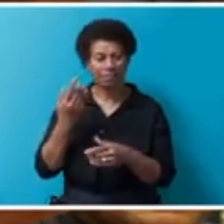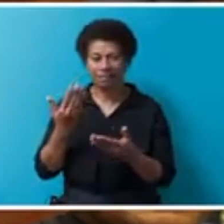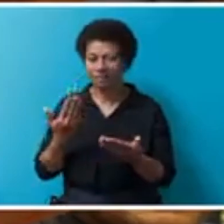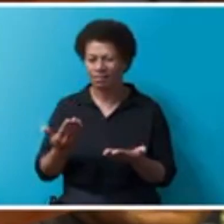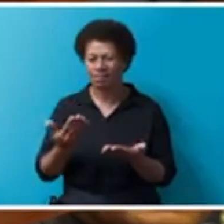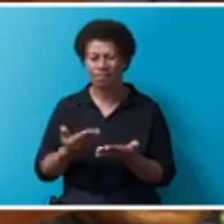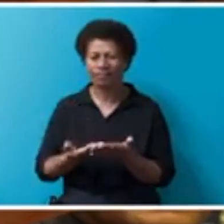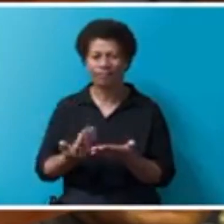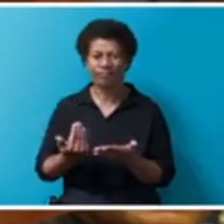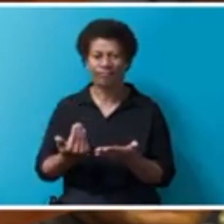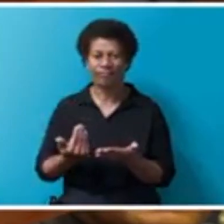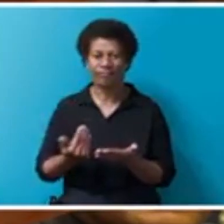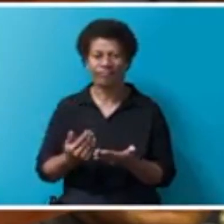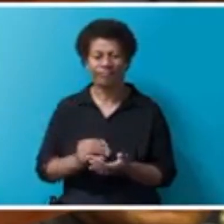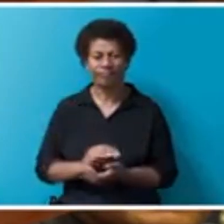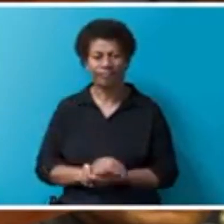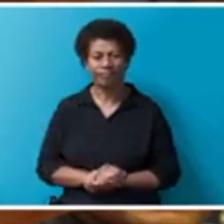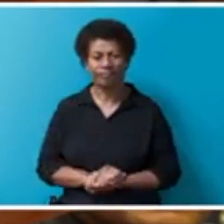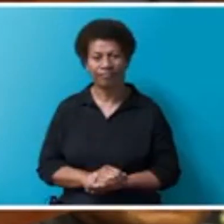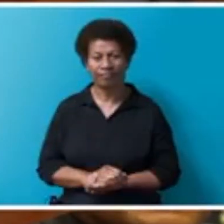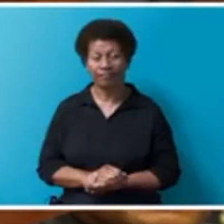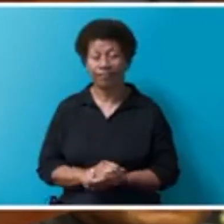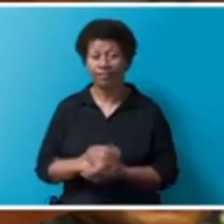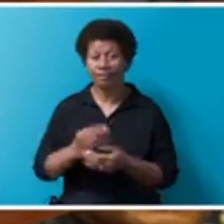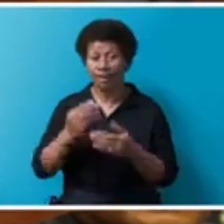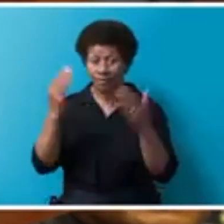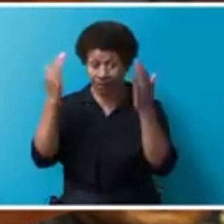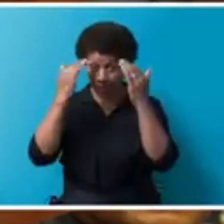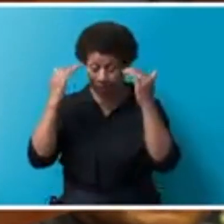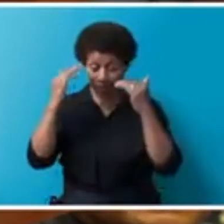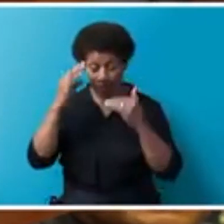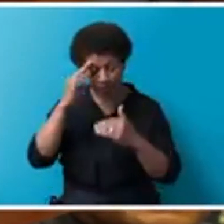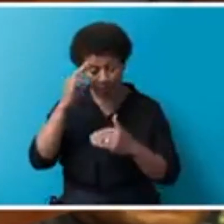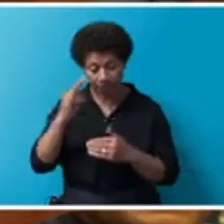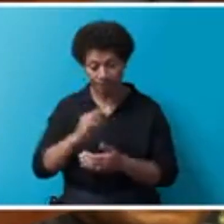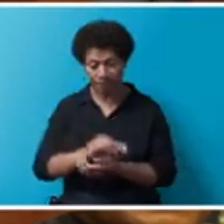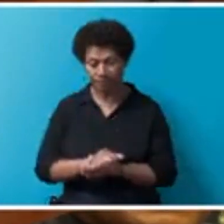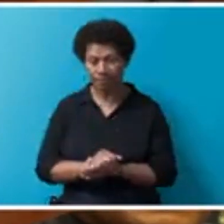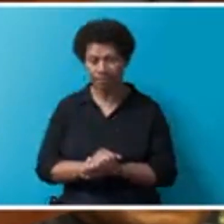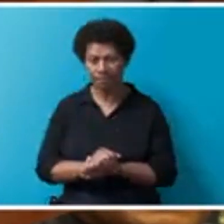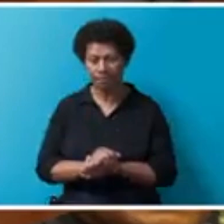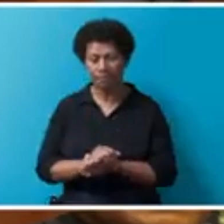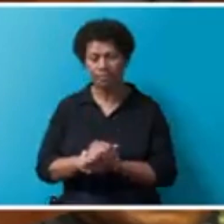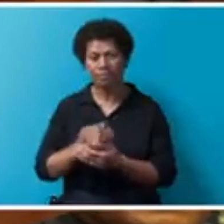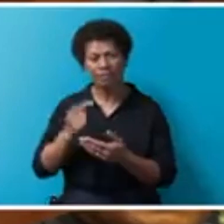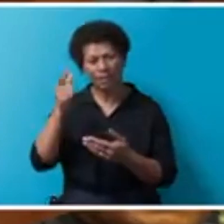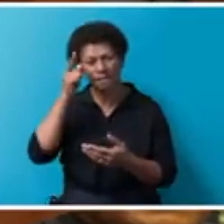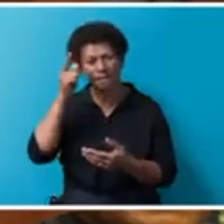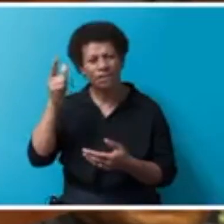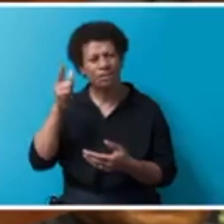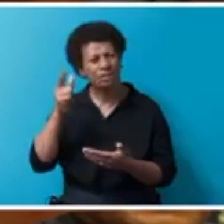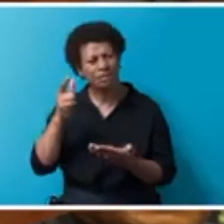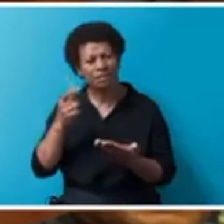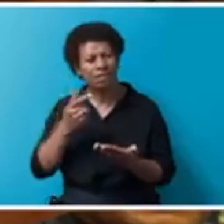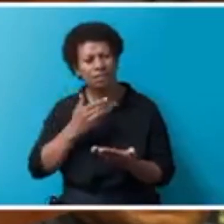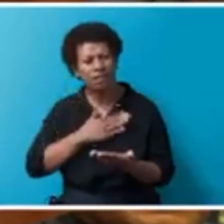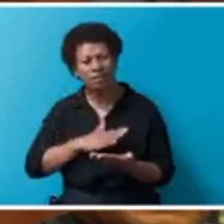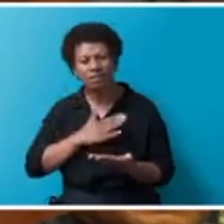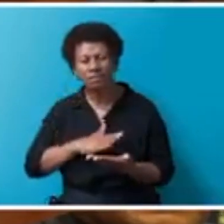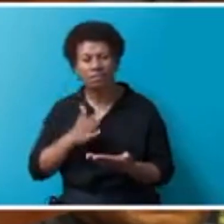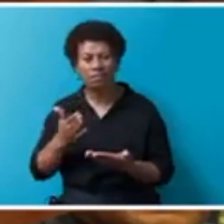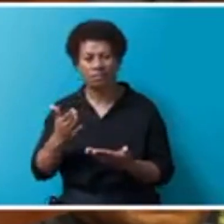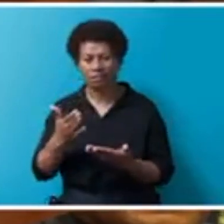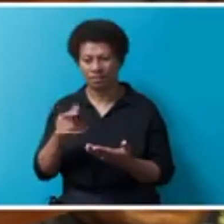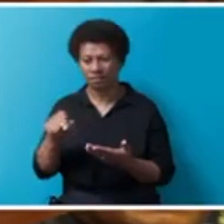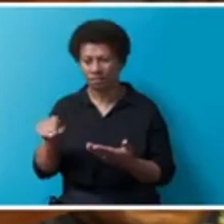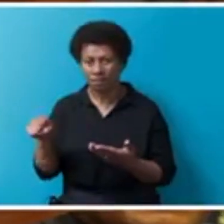obliterated. Mr. Speaker, sir, employers are still crying, wanting skilled labor, and we have to import